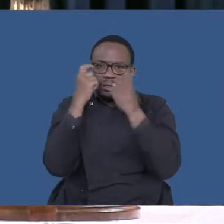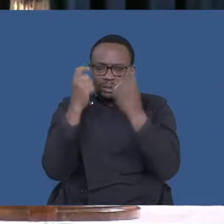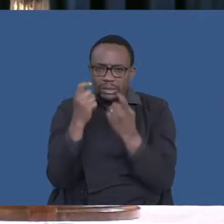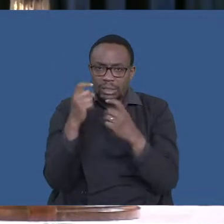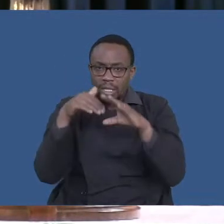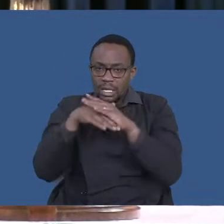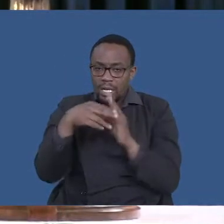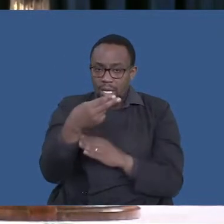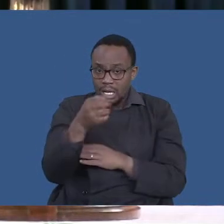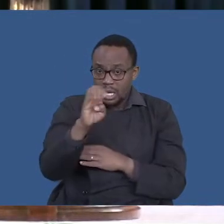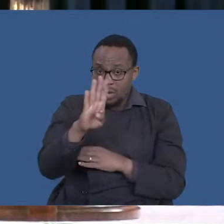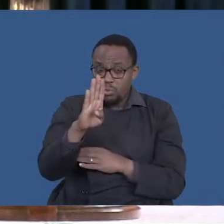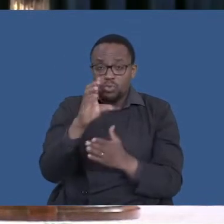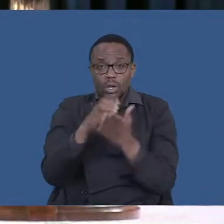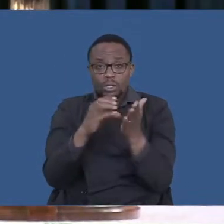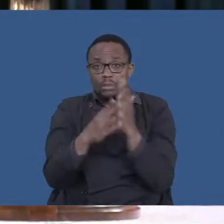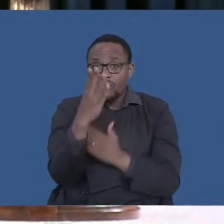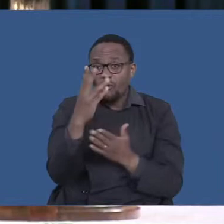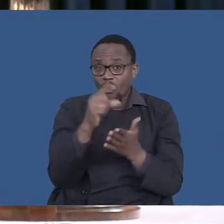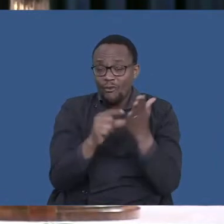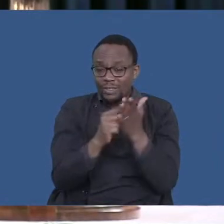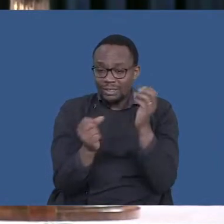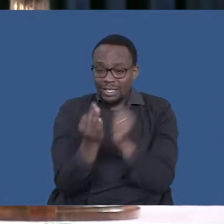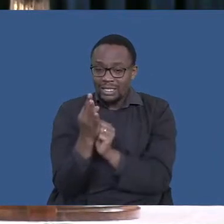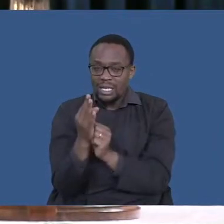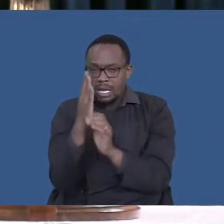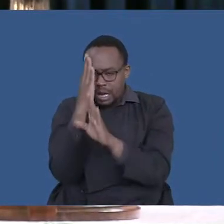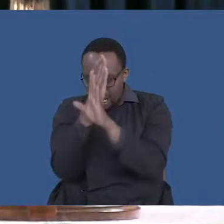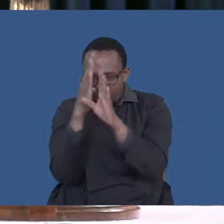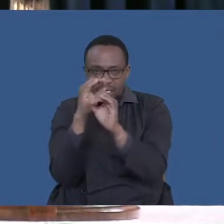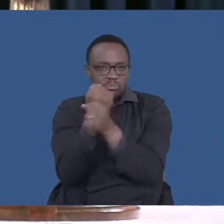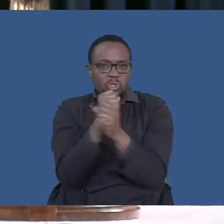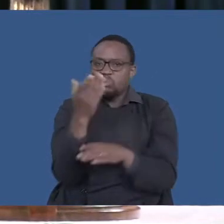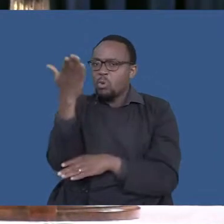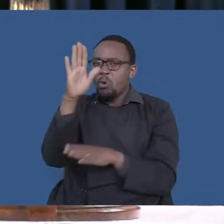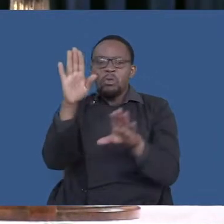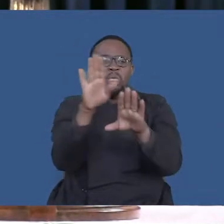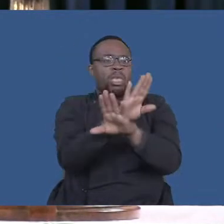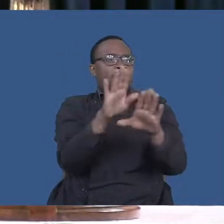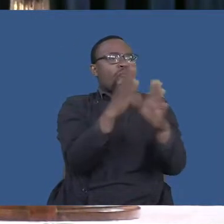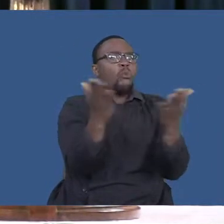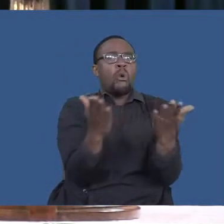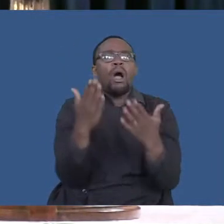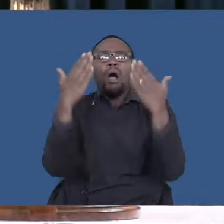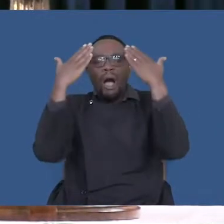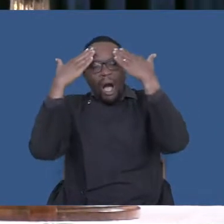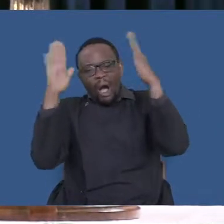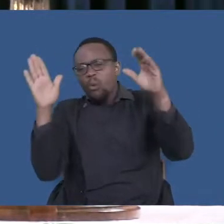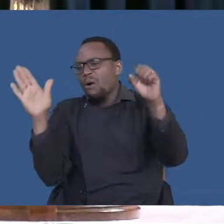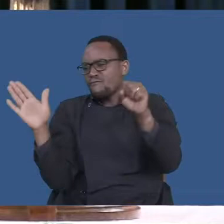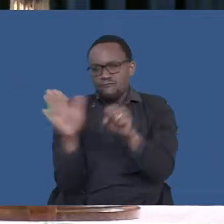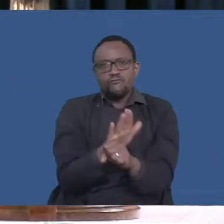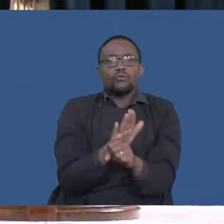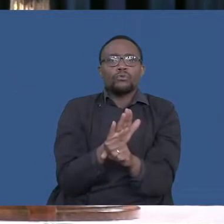Hebrews 4:13, he knows that we cannot hide from him. He's everywhere present. He knows about your sins.